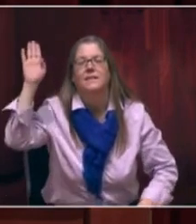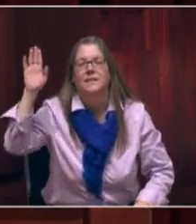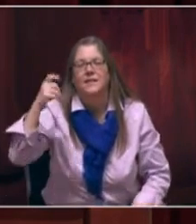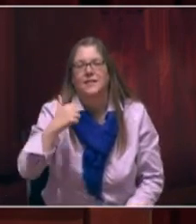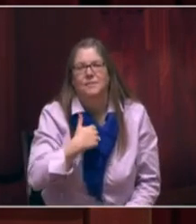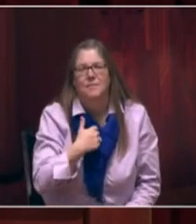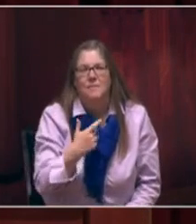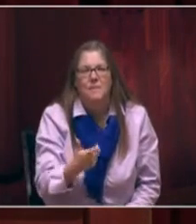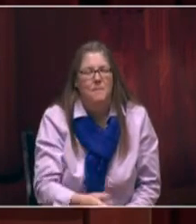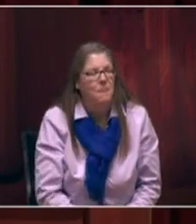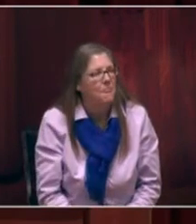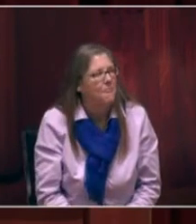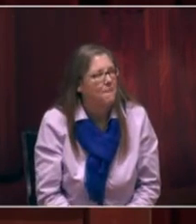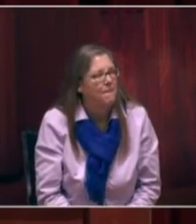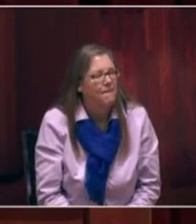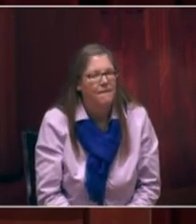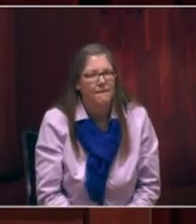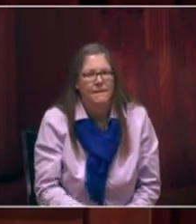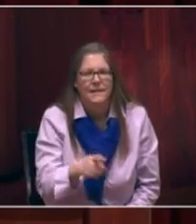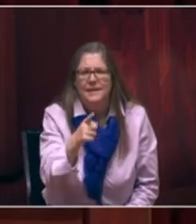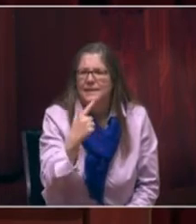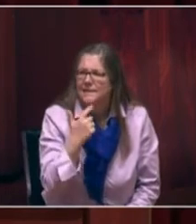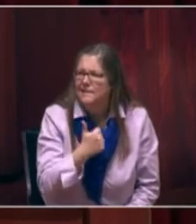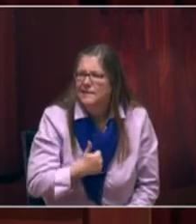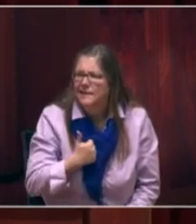Question. Please.